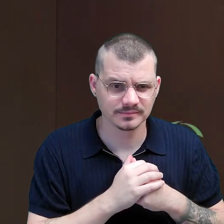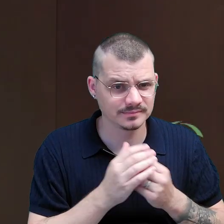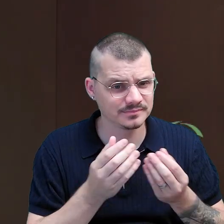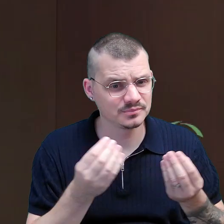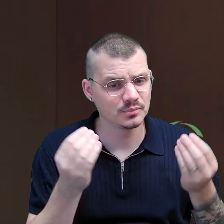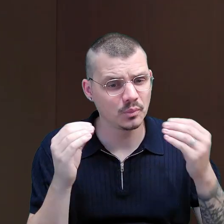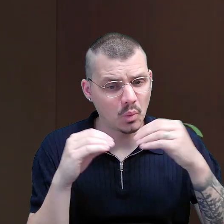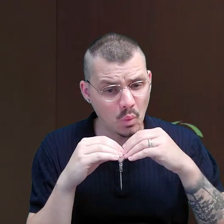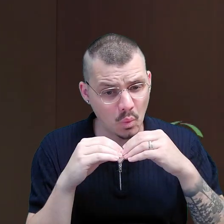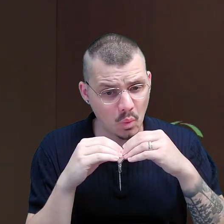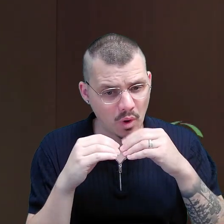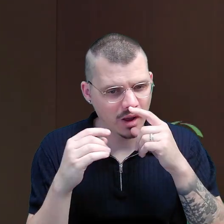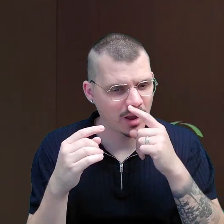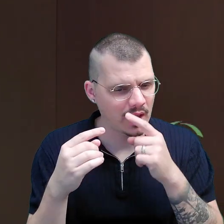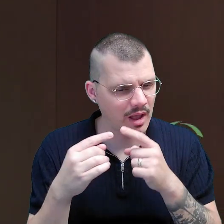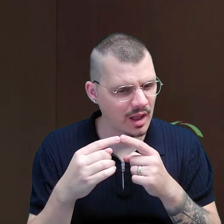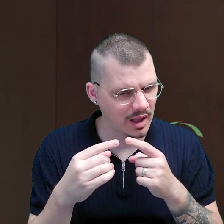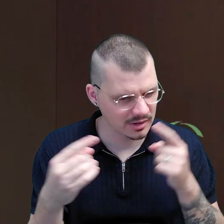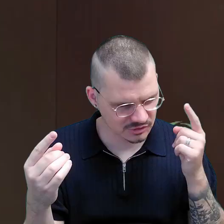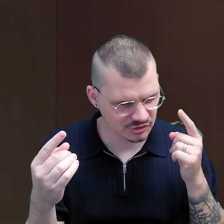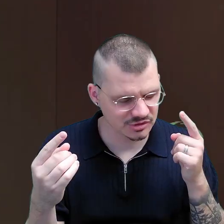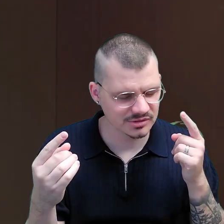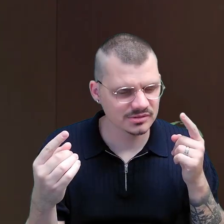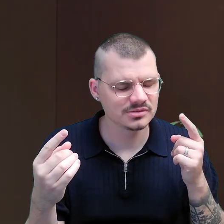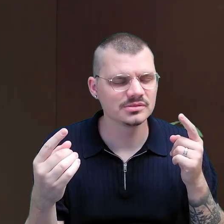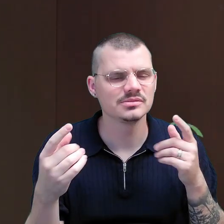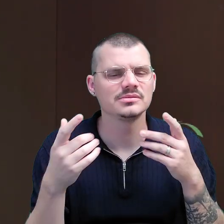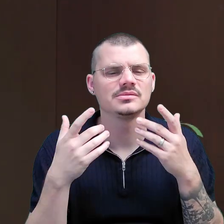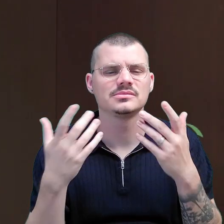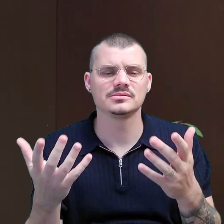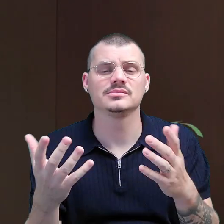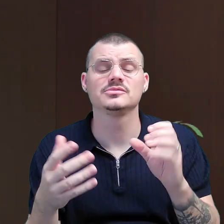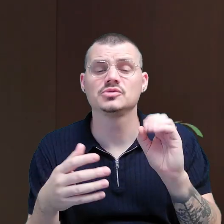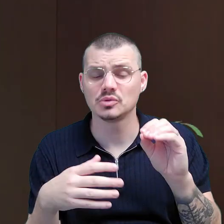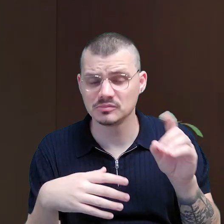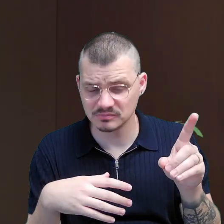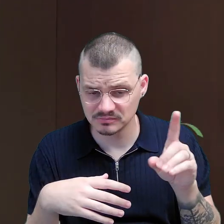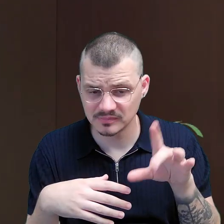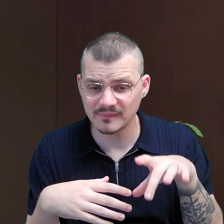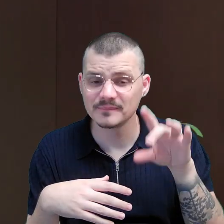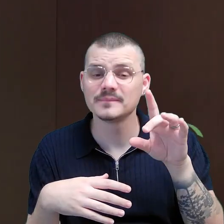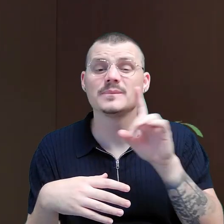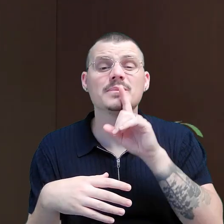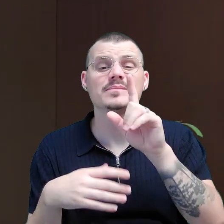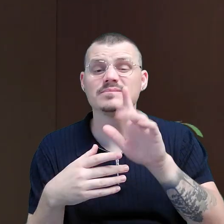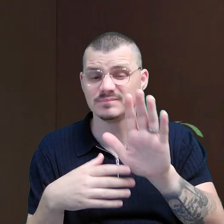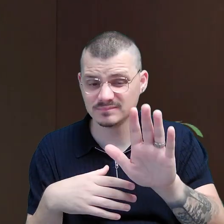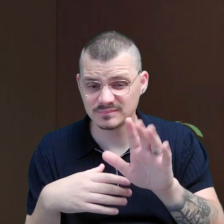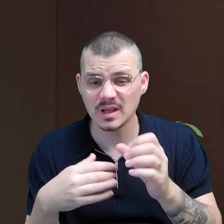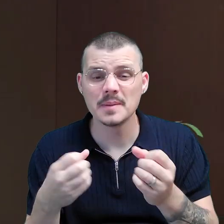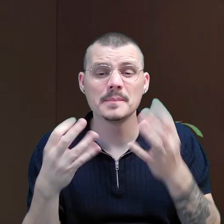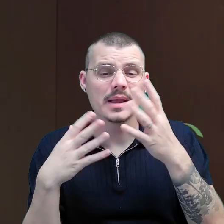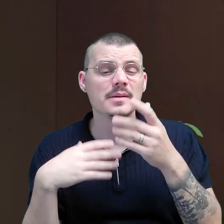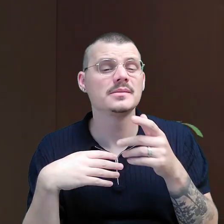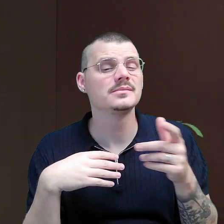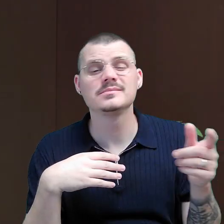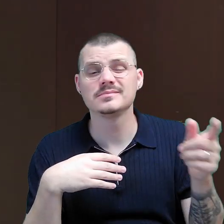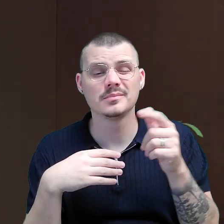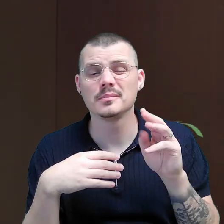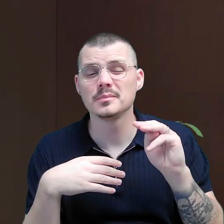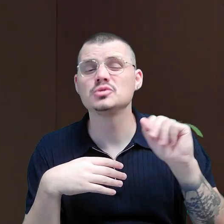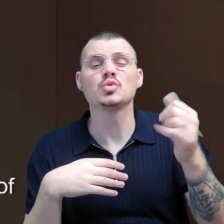More allergies. Well, it turns out the vast majority of the